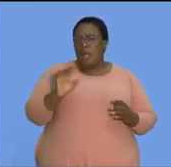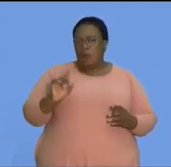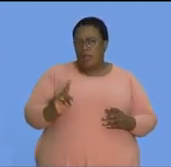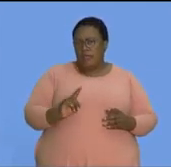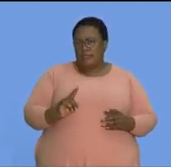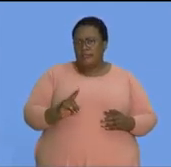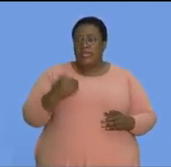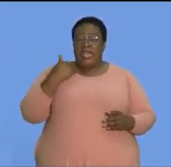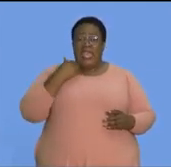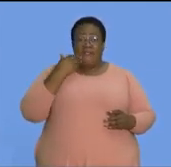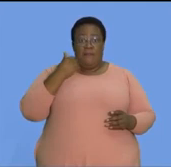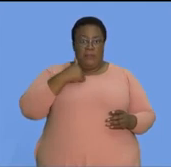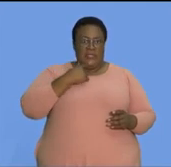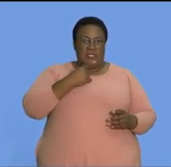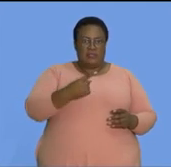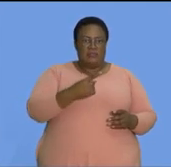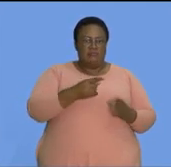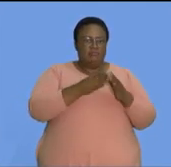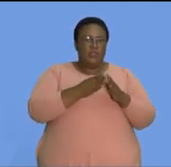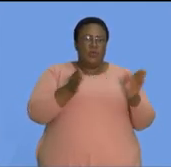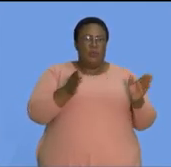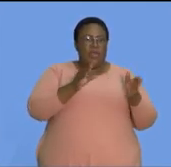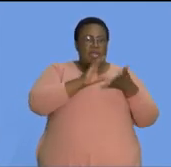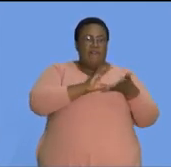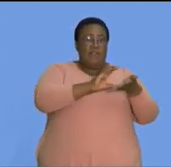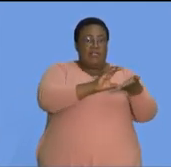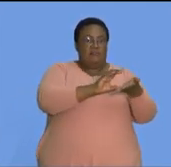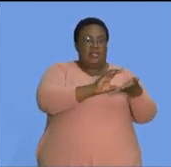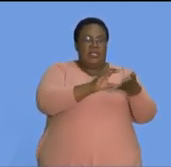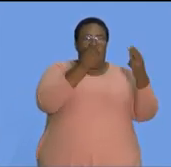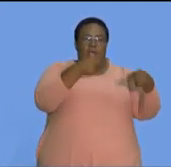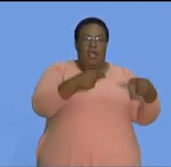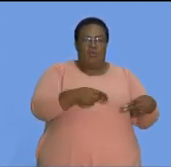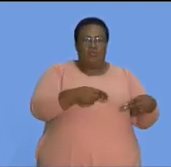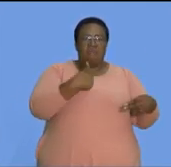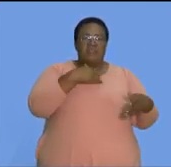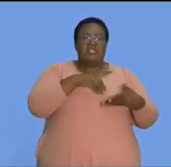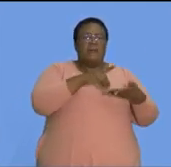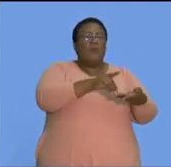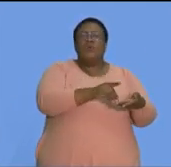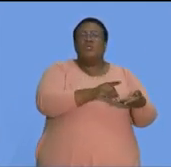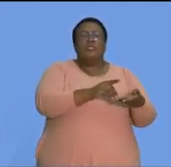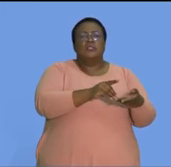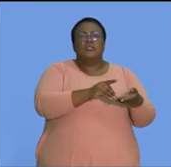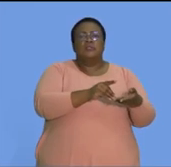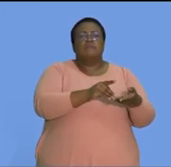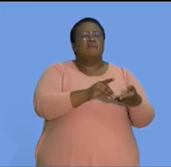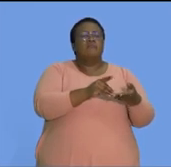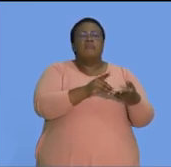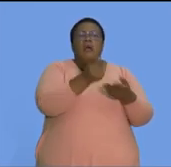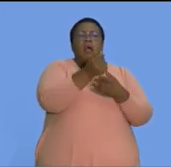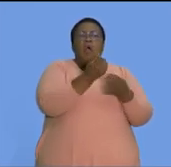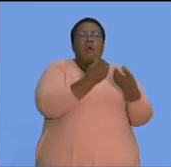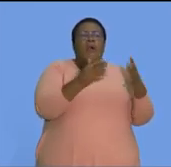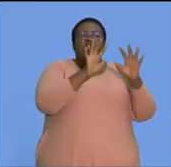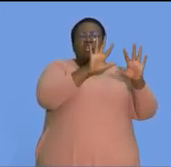opening an investment account and I'm depositing a fixed amount of money of 10,000. And the interest is